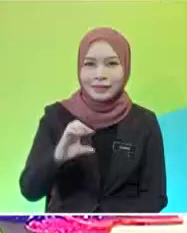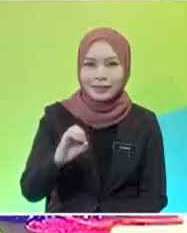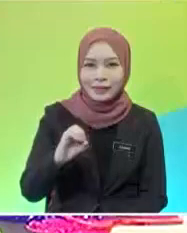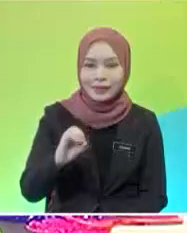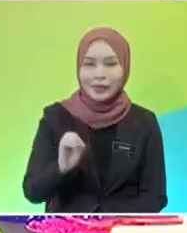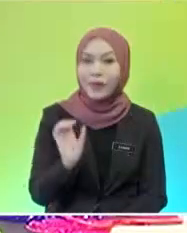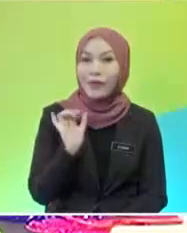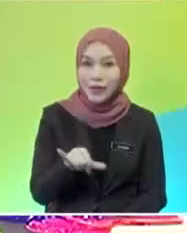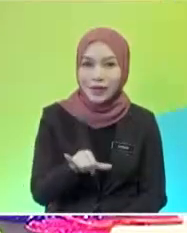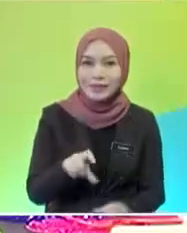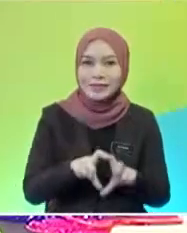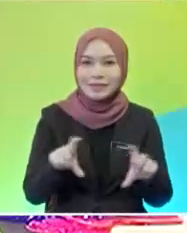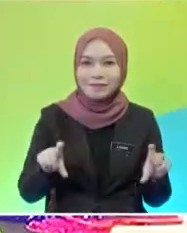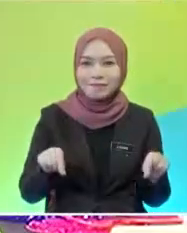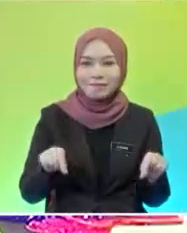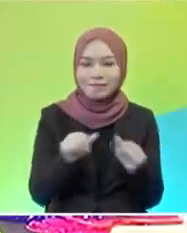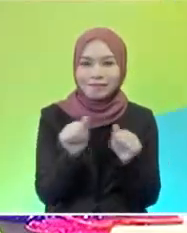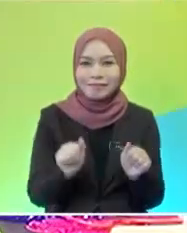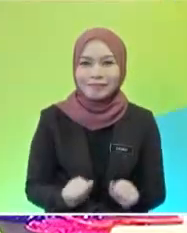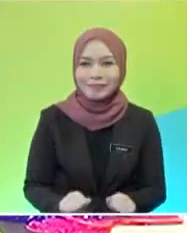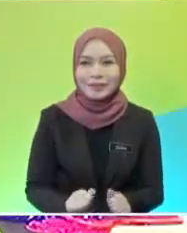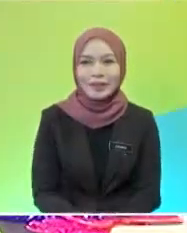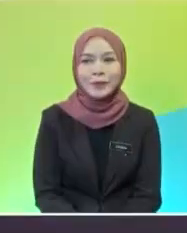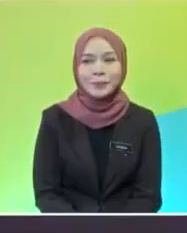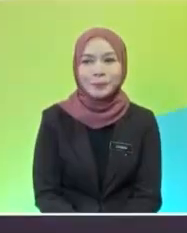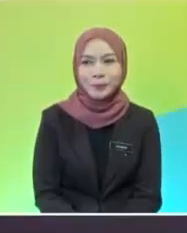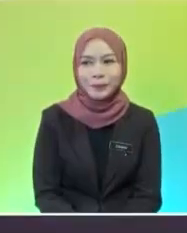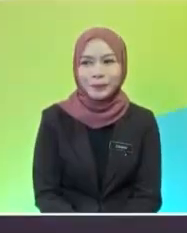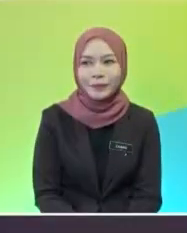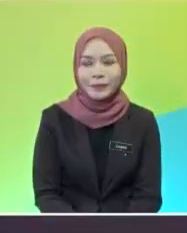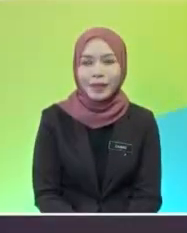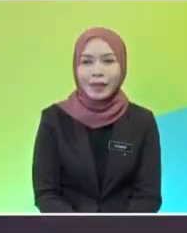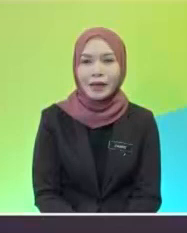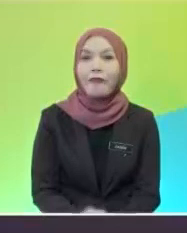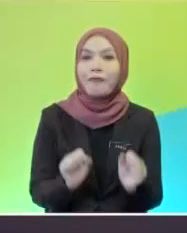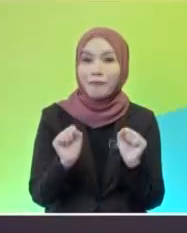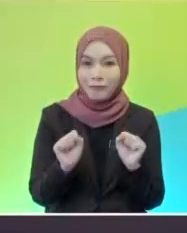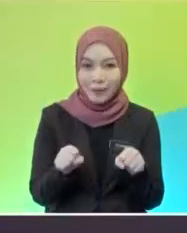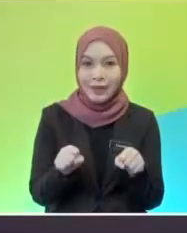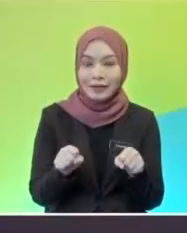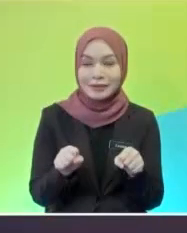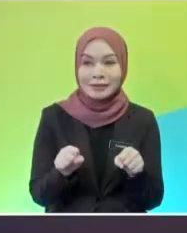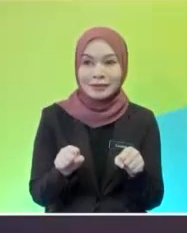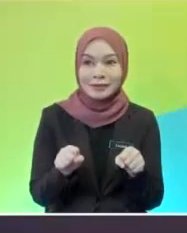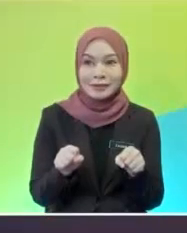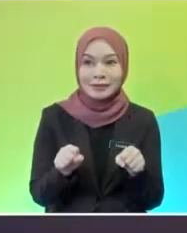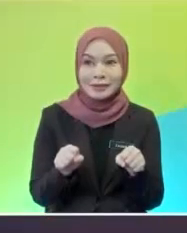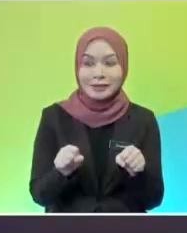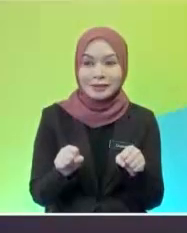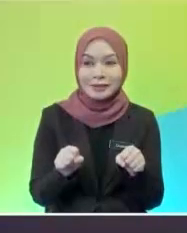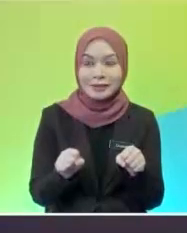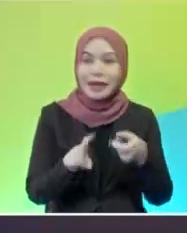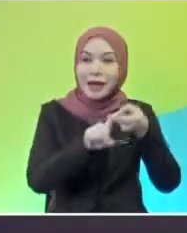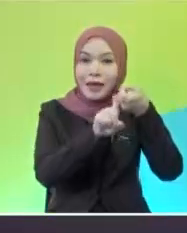rectangle. It's a teeny tiny rectangle. Tiny one. Okay, very good. Okay. So you can put it there. Okay, so I'm gonna put